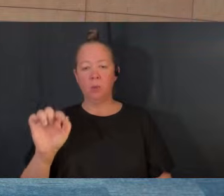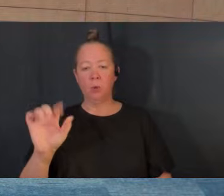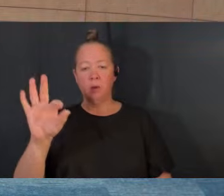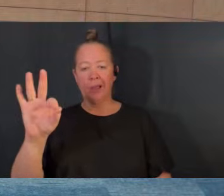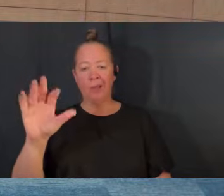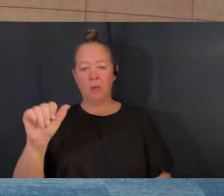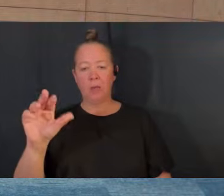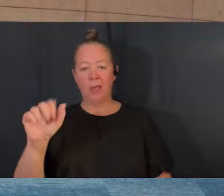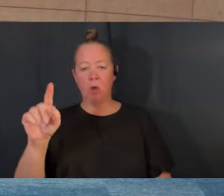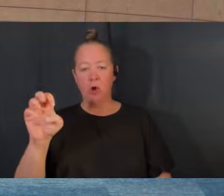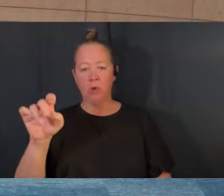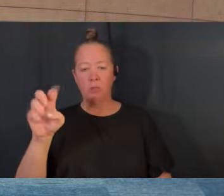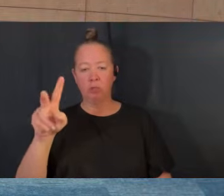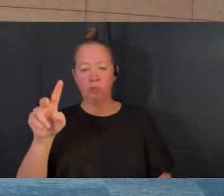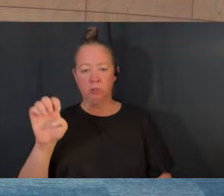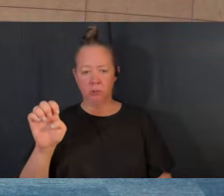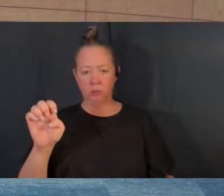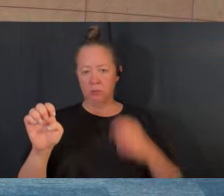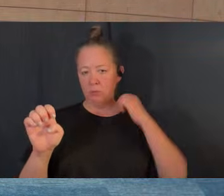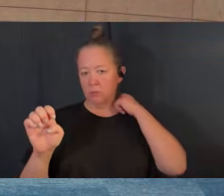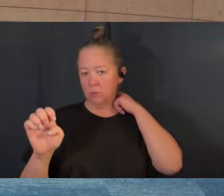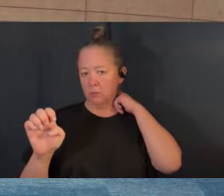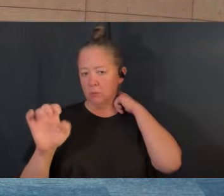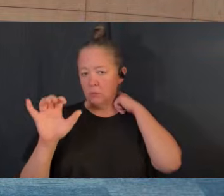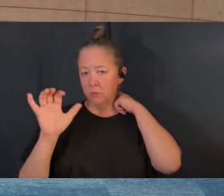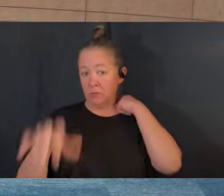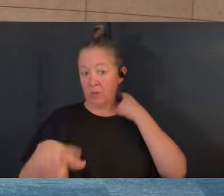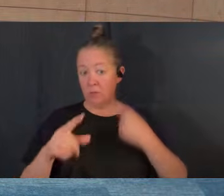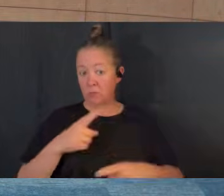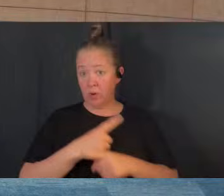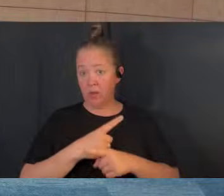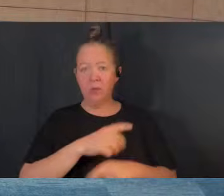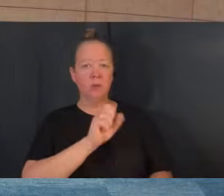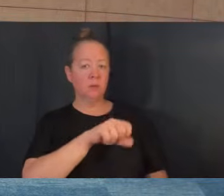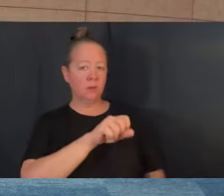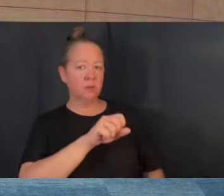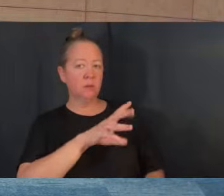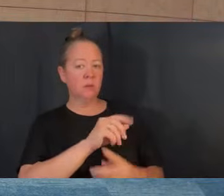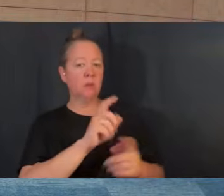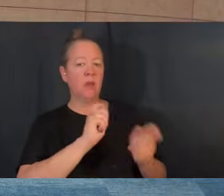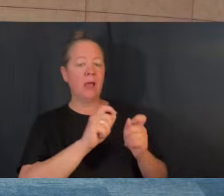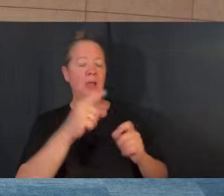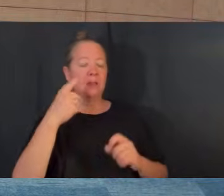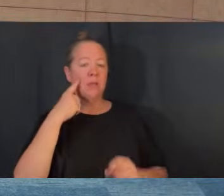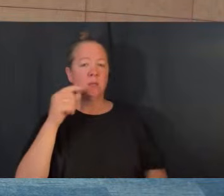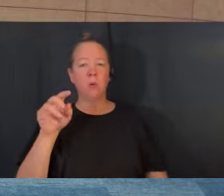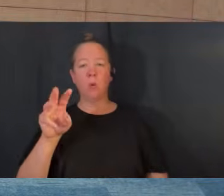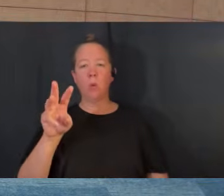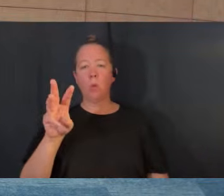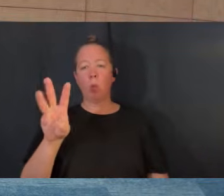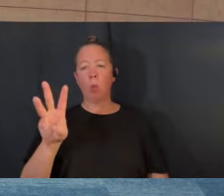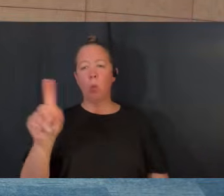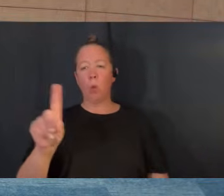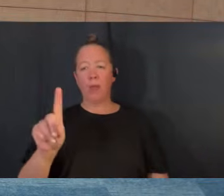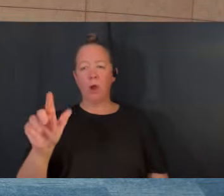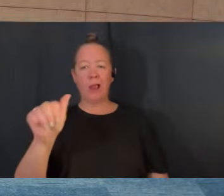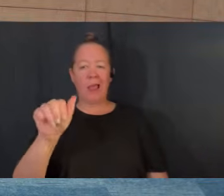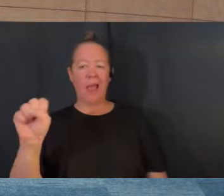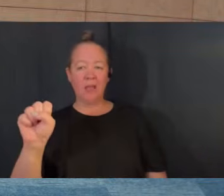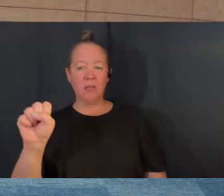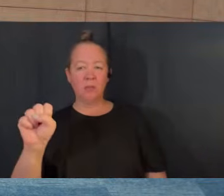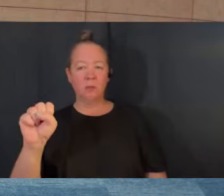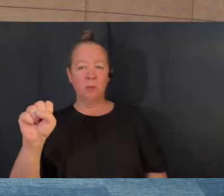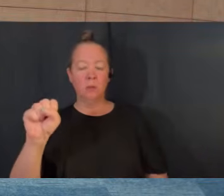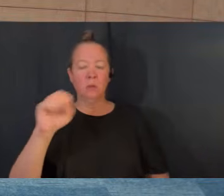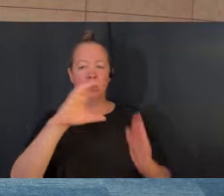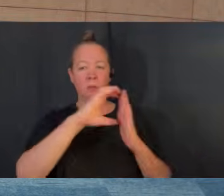Yes. And the other edits. I think it's in the whereas clause on the top of page 38. It is an